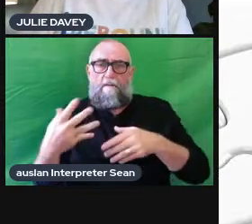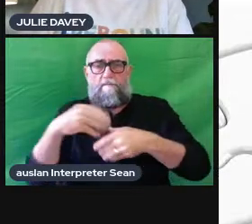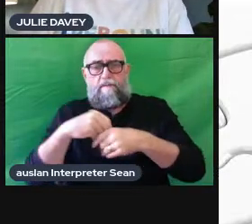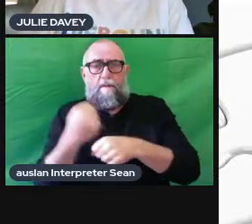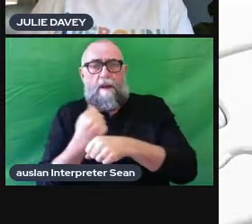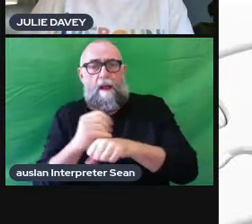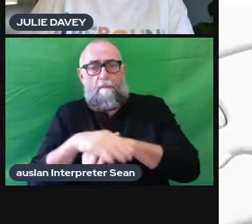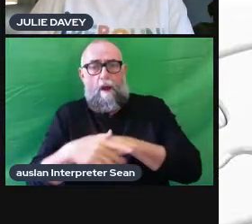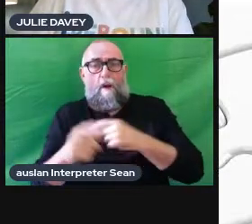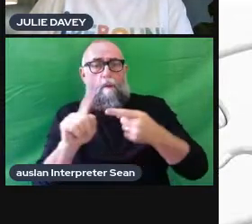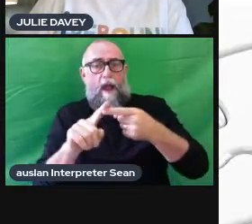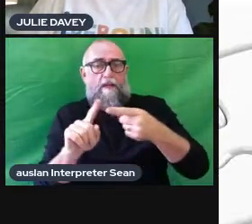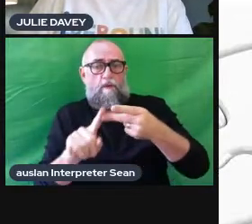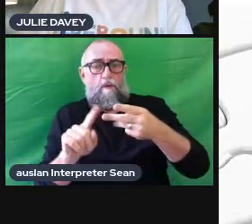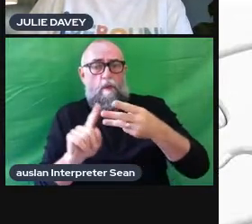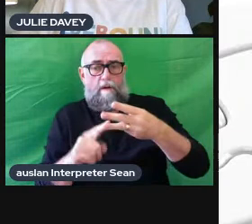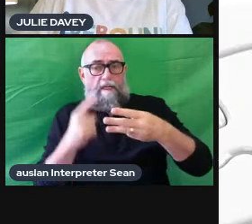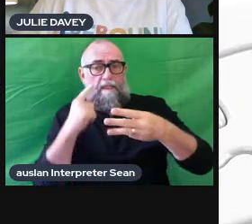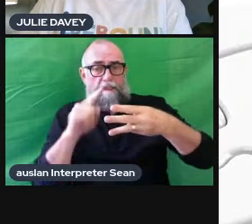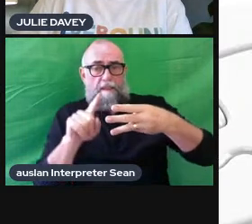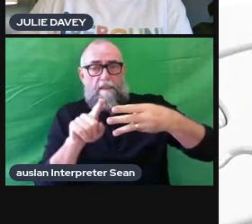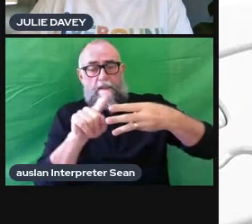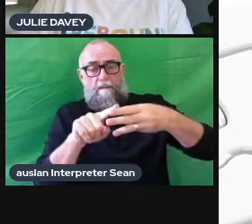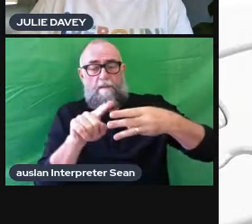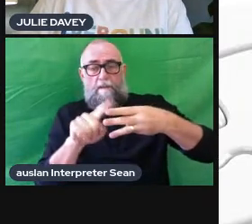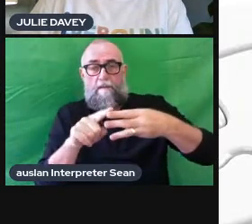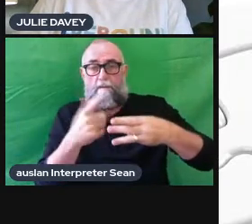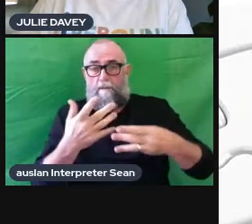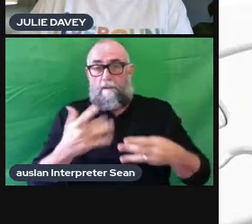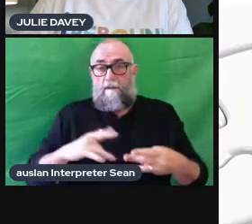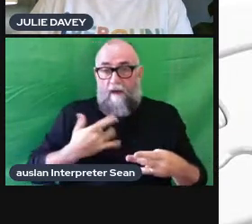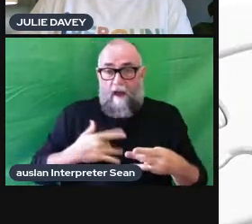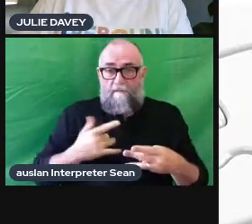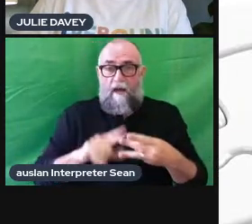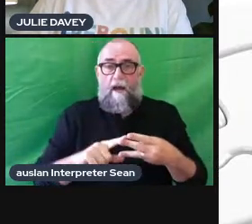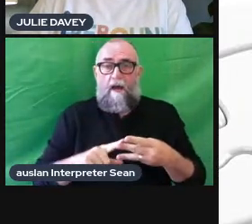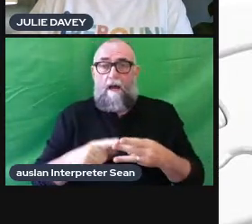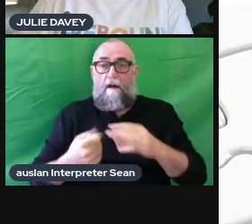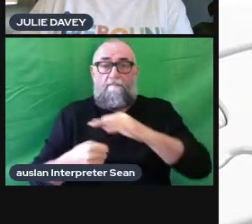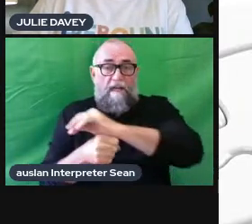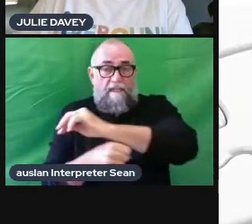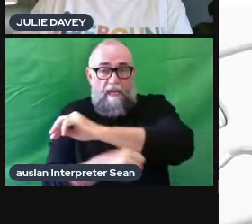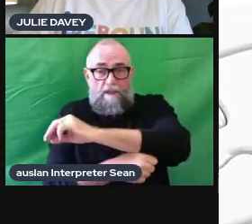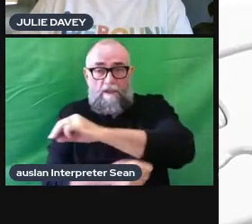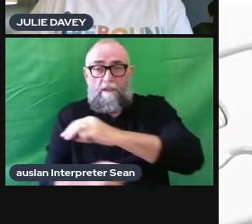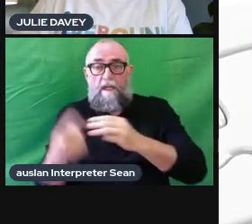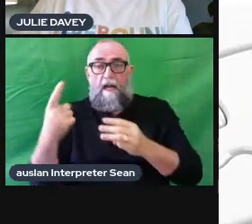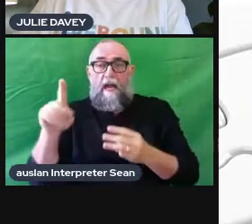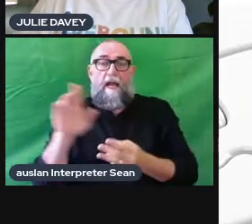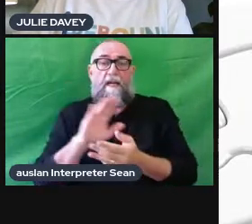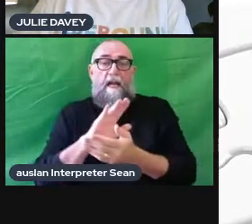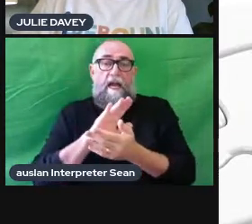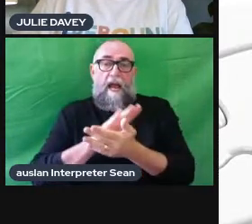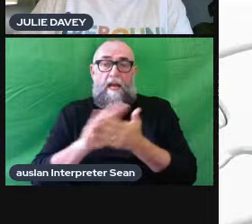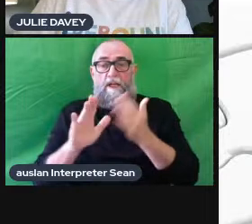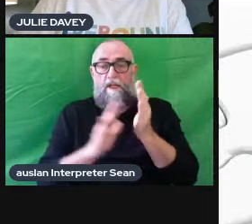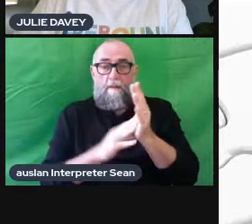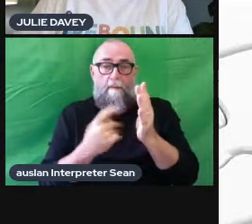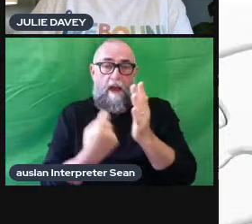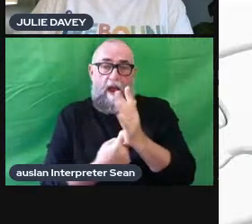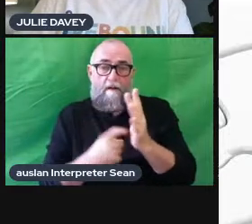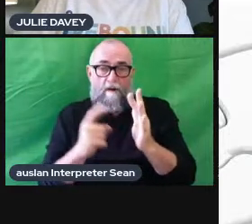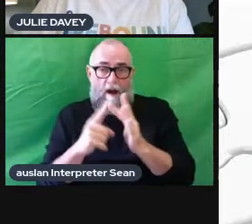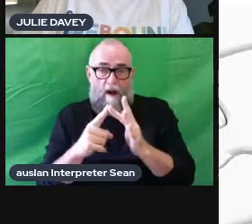Foundation, who were the funders, and the Hunter Medical Research Institute researchers. So survivors of stroke were equal